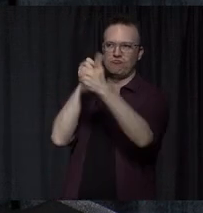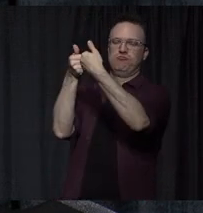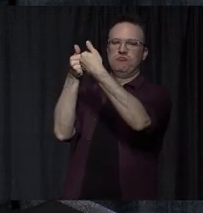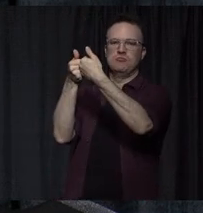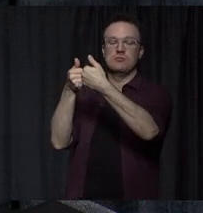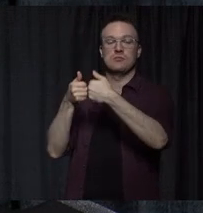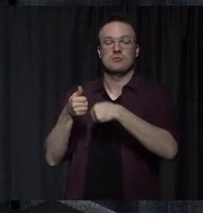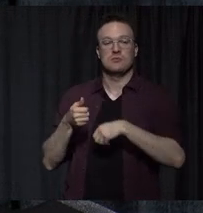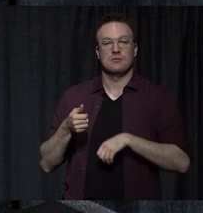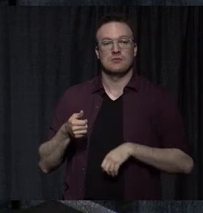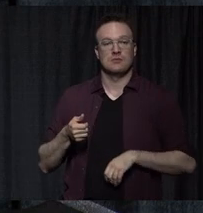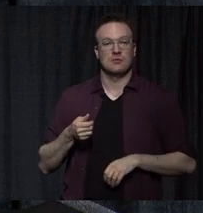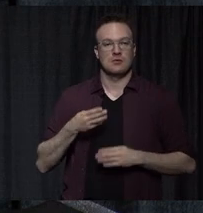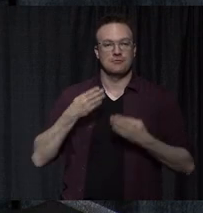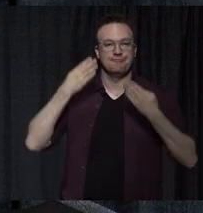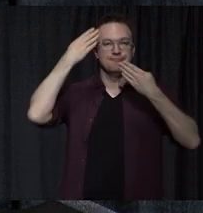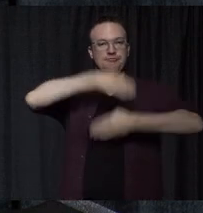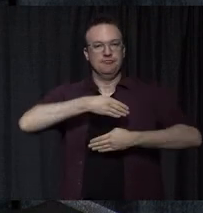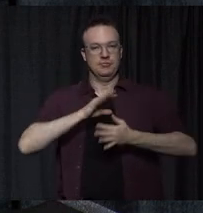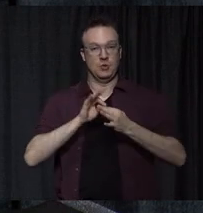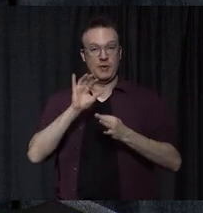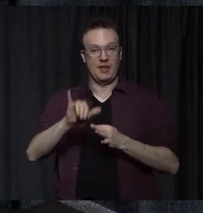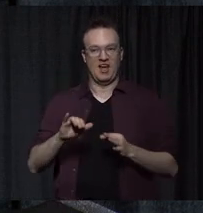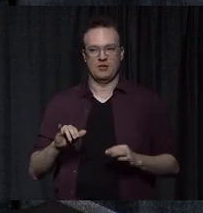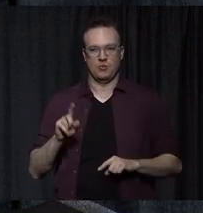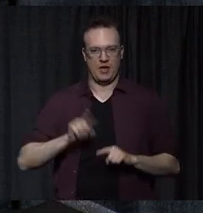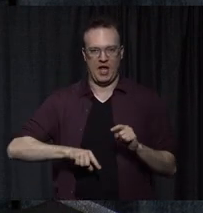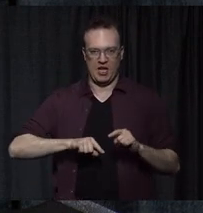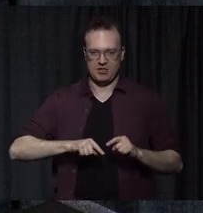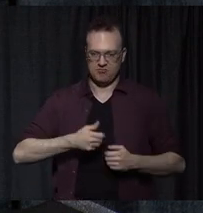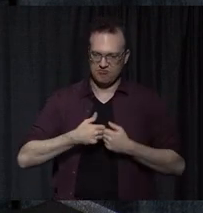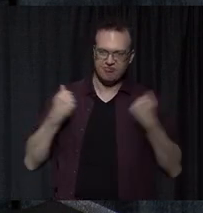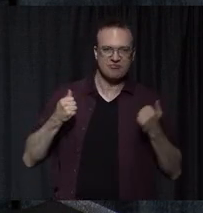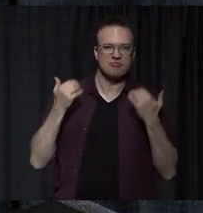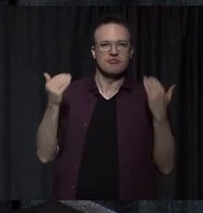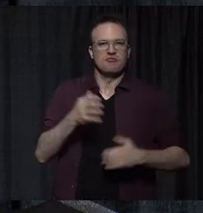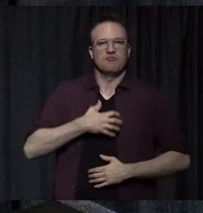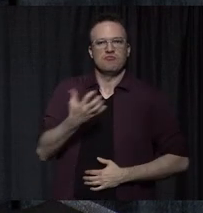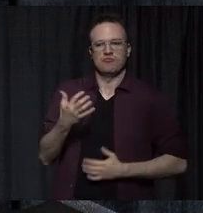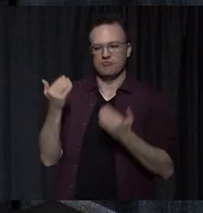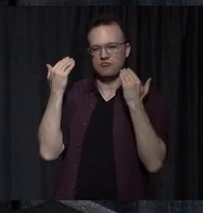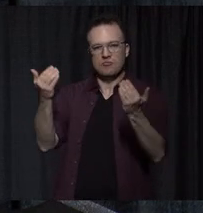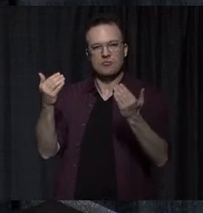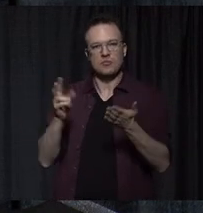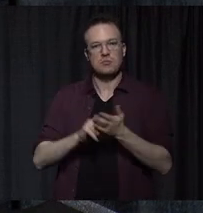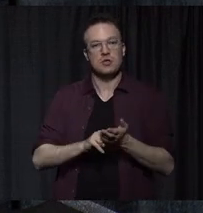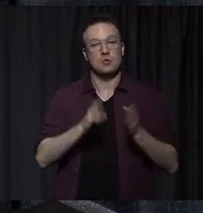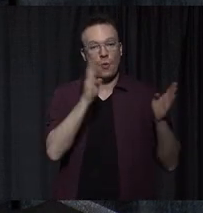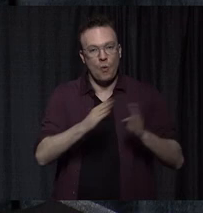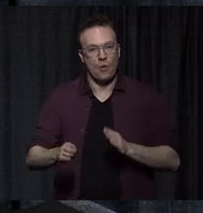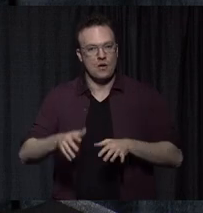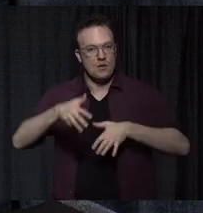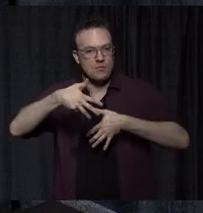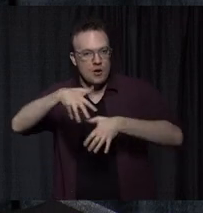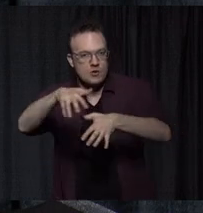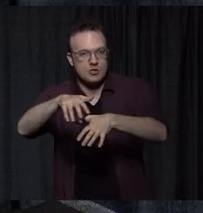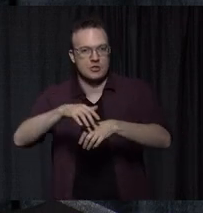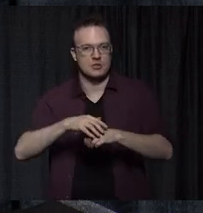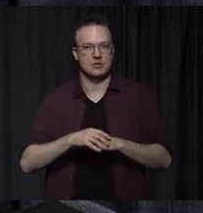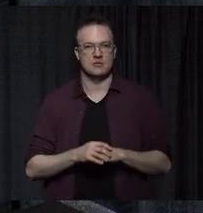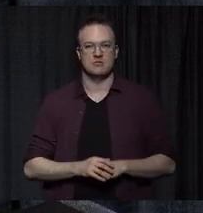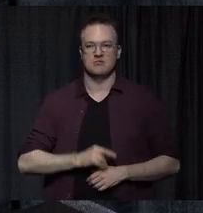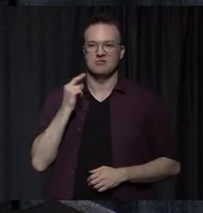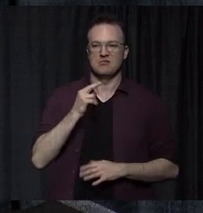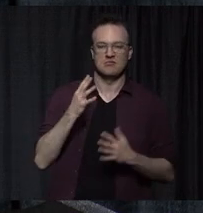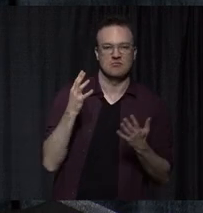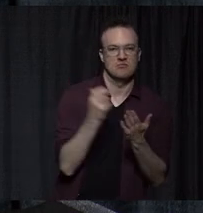There is no invisibility in doing that. It meant helping to organize marches, taking risks